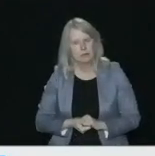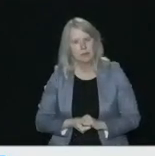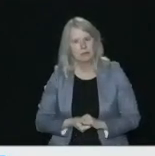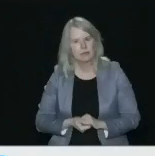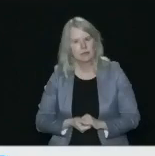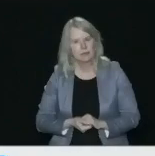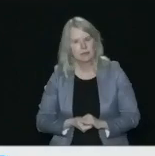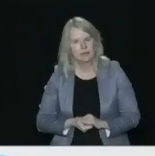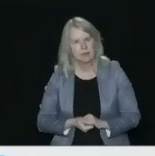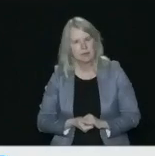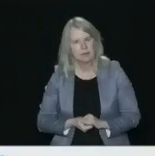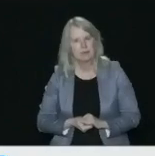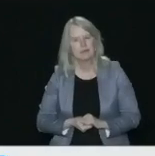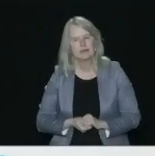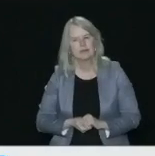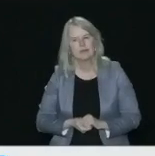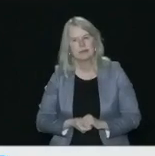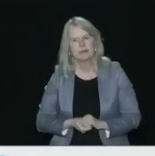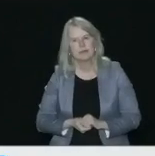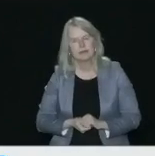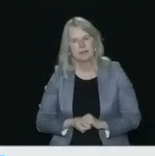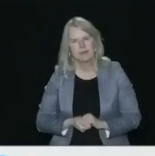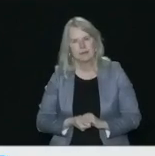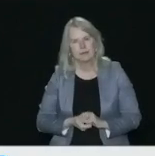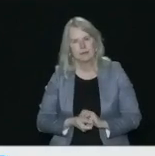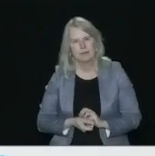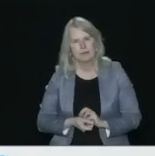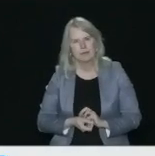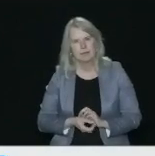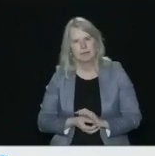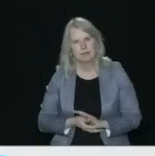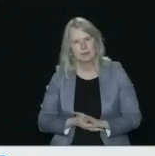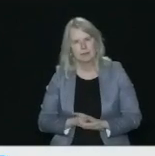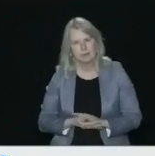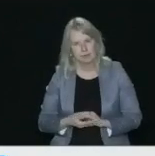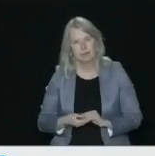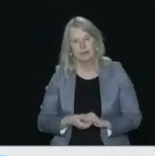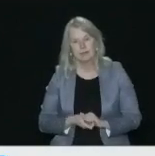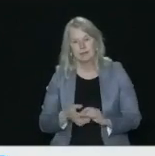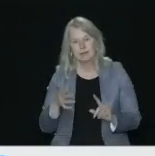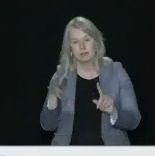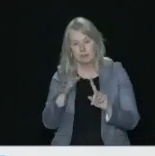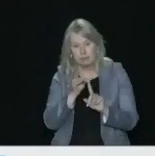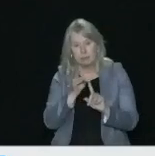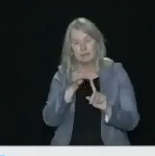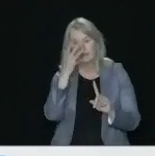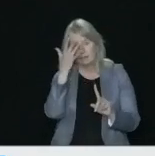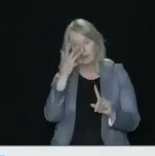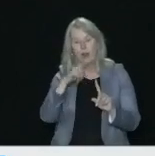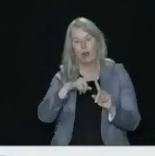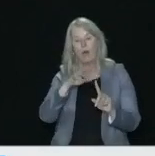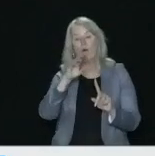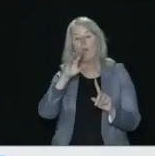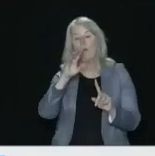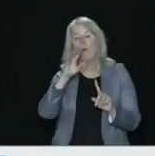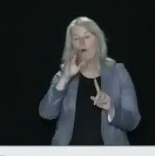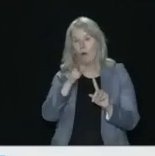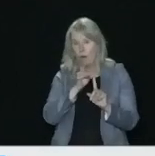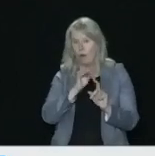that these policies are being reviewed and re-examined as we speak.